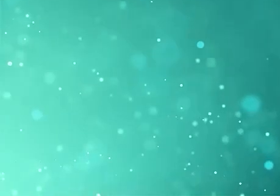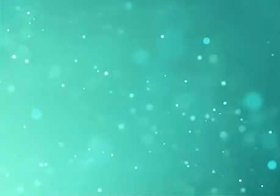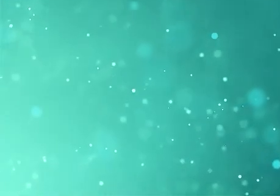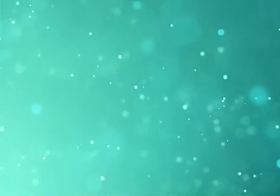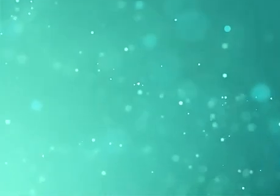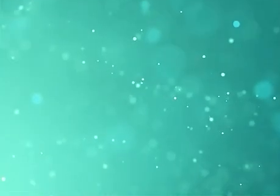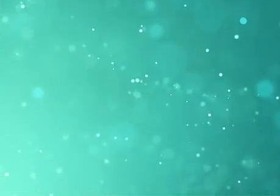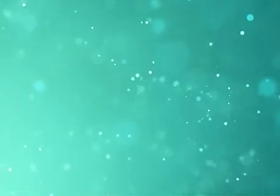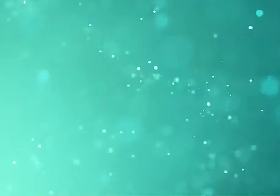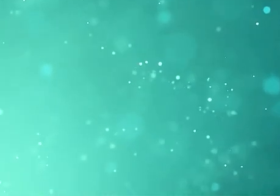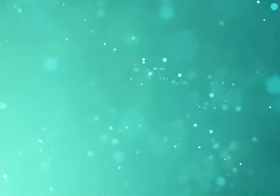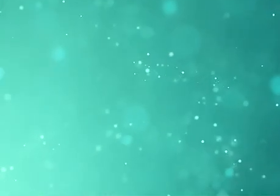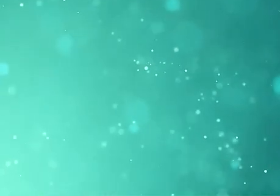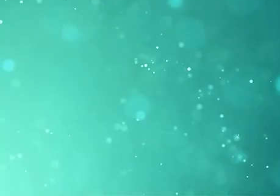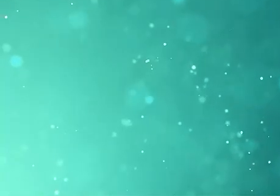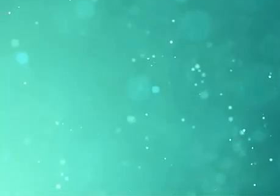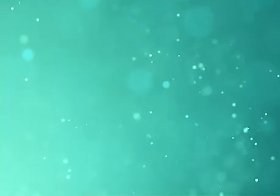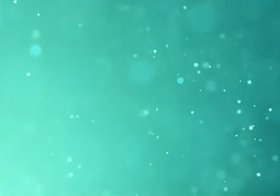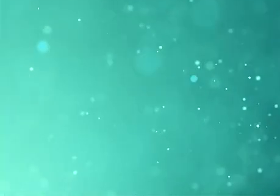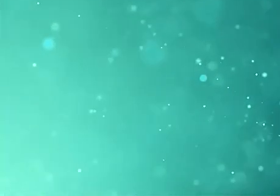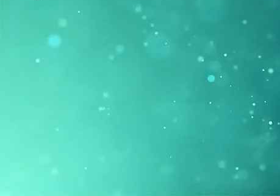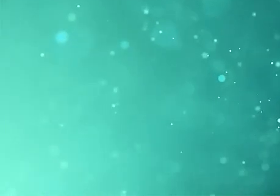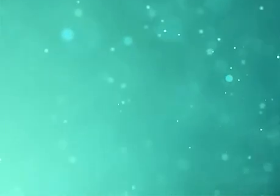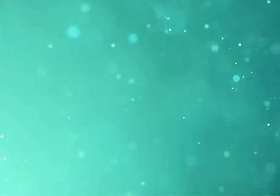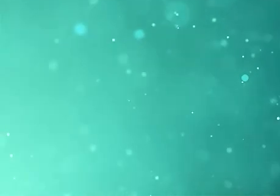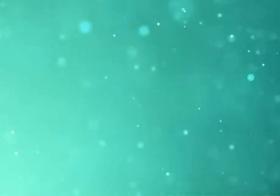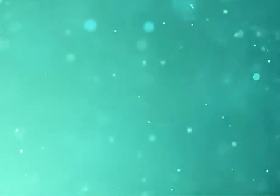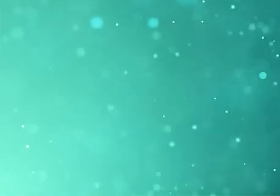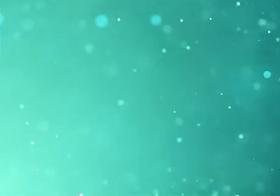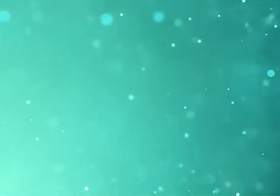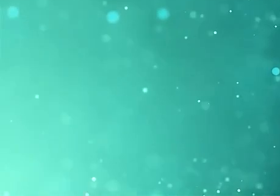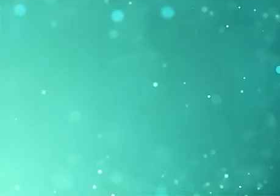Imam Ali's teachings on justice.